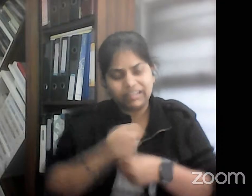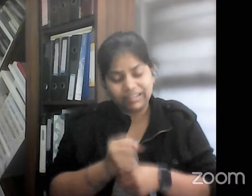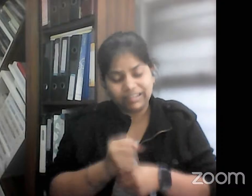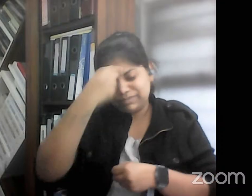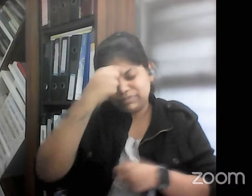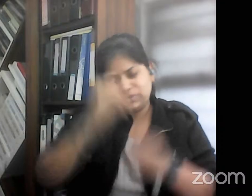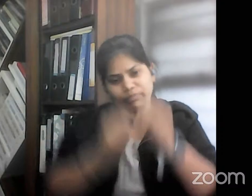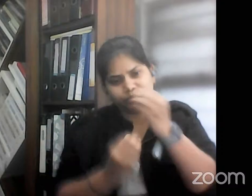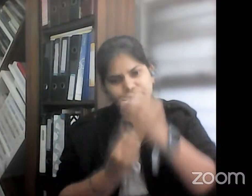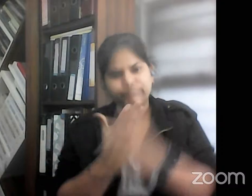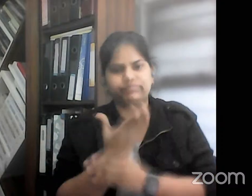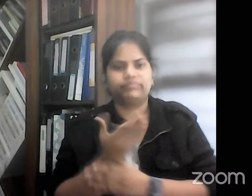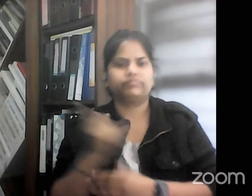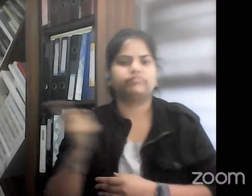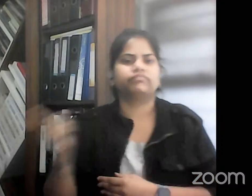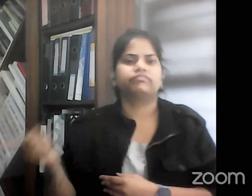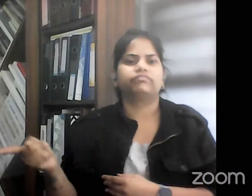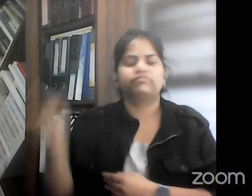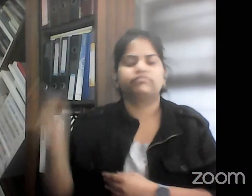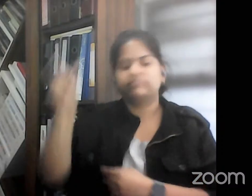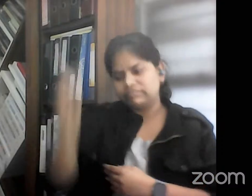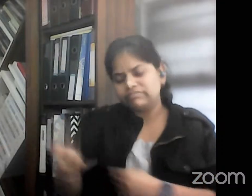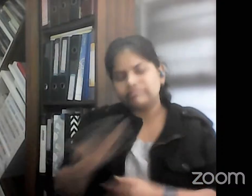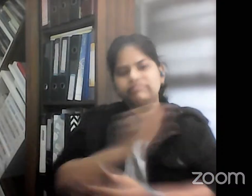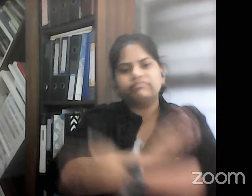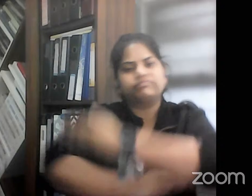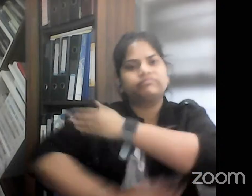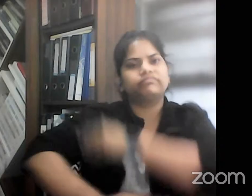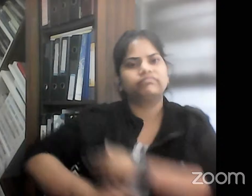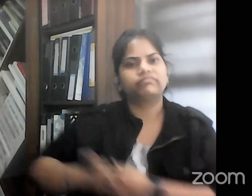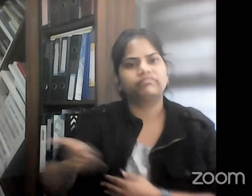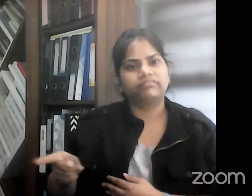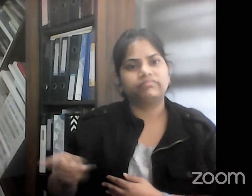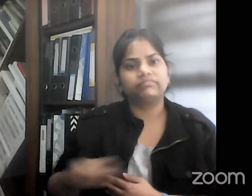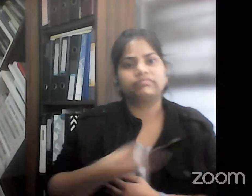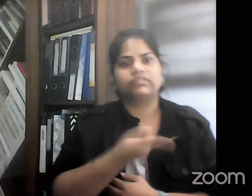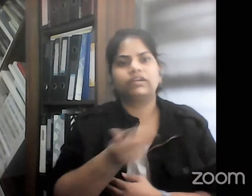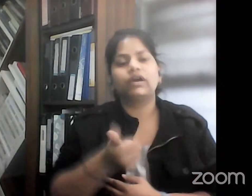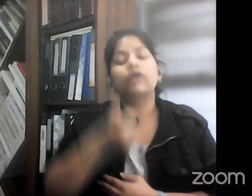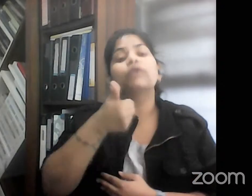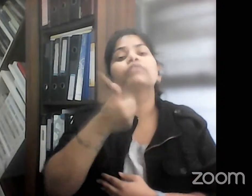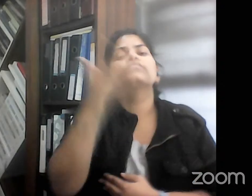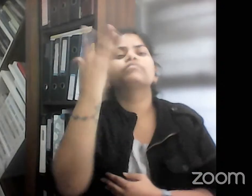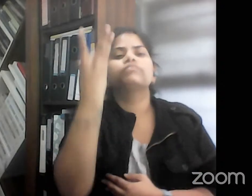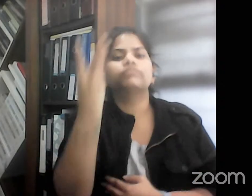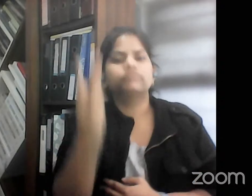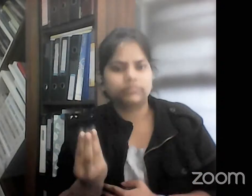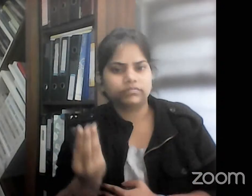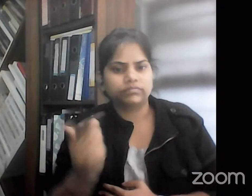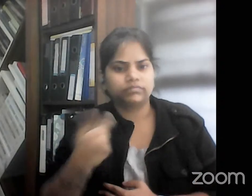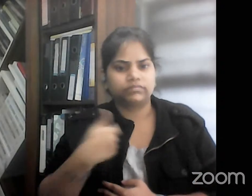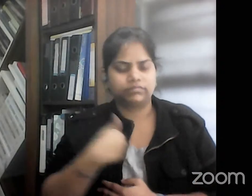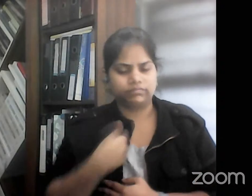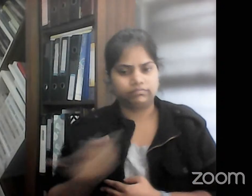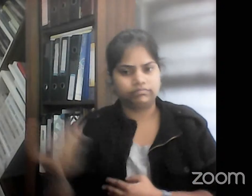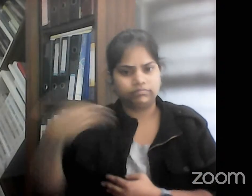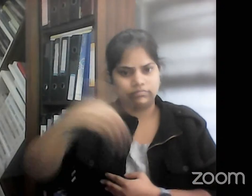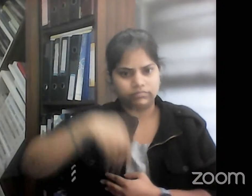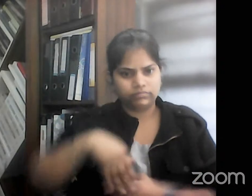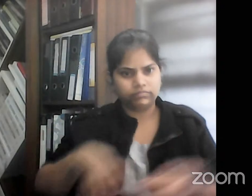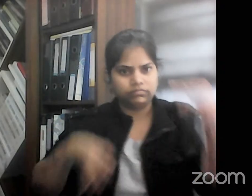disabled person. Dear all, good evening. I'm here to present a paper